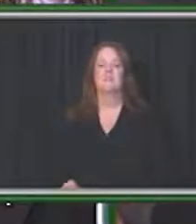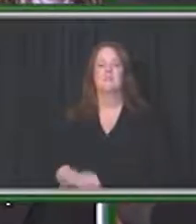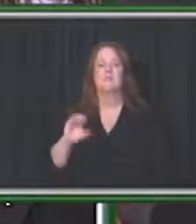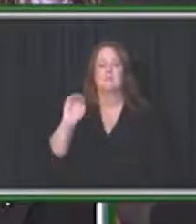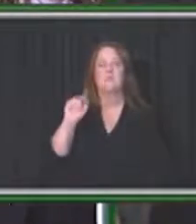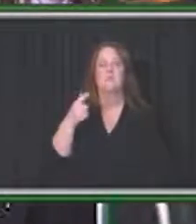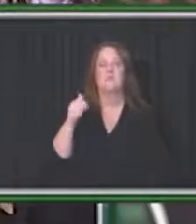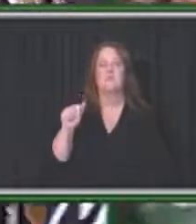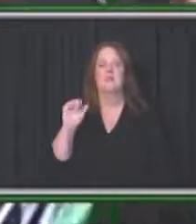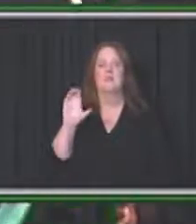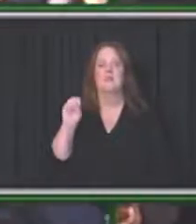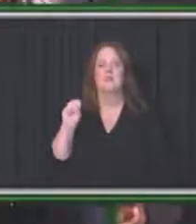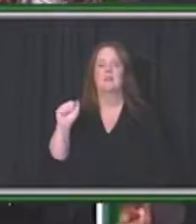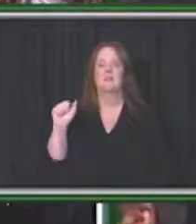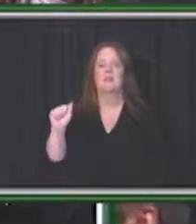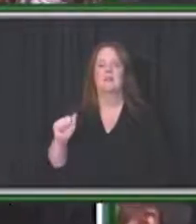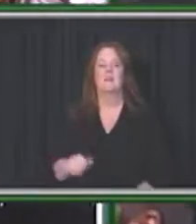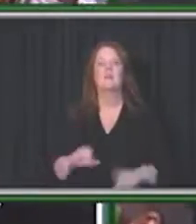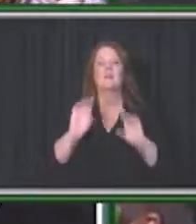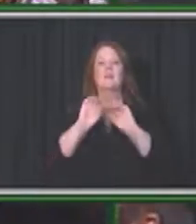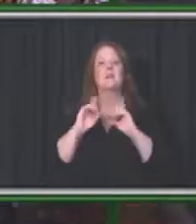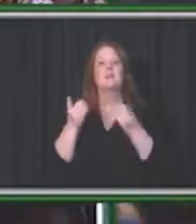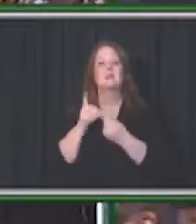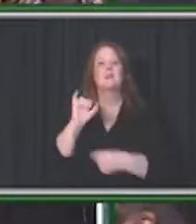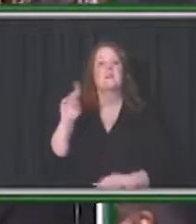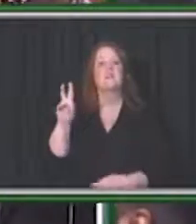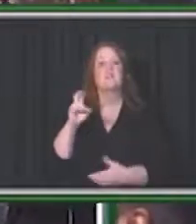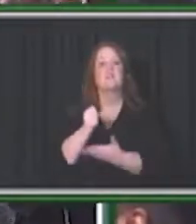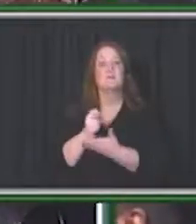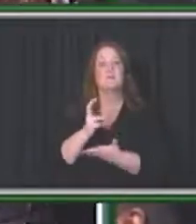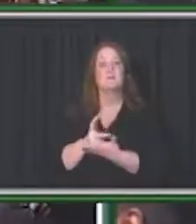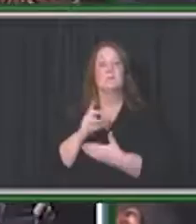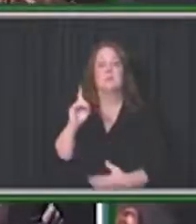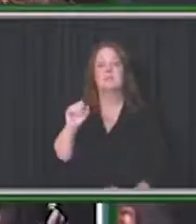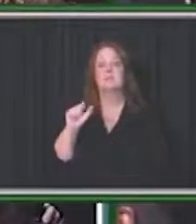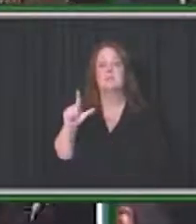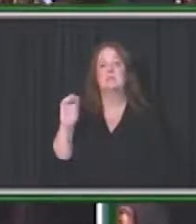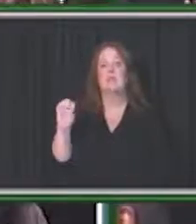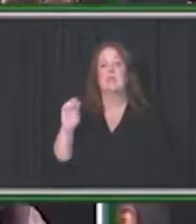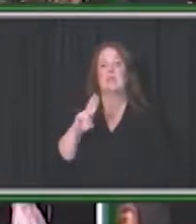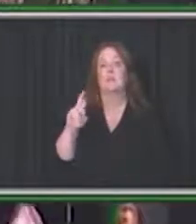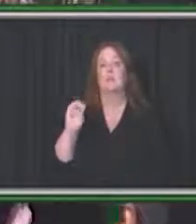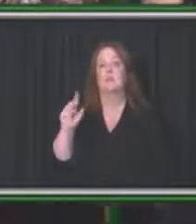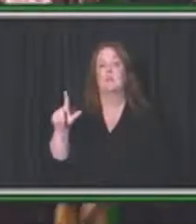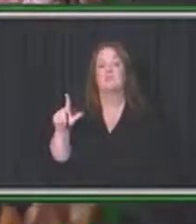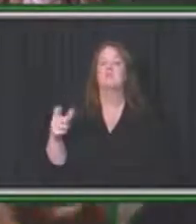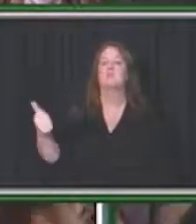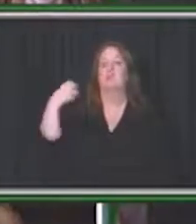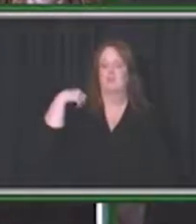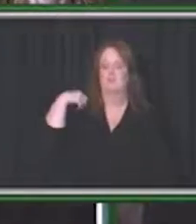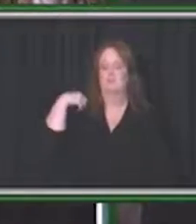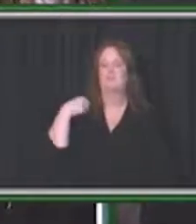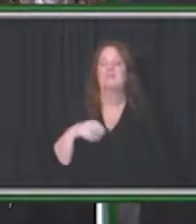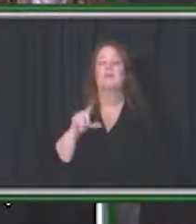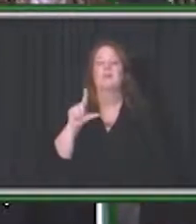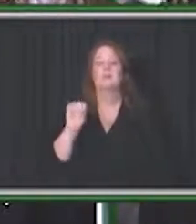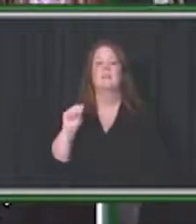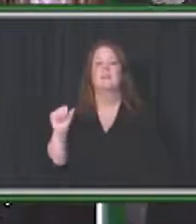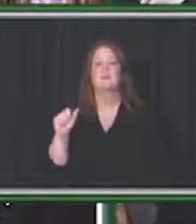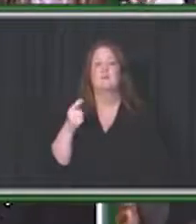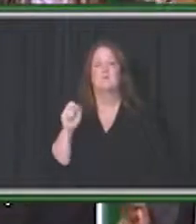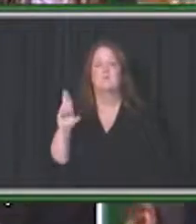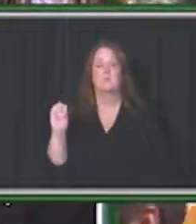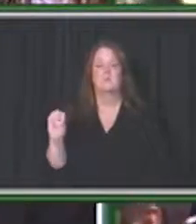Olga Casa. Division of Social Work, Dale Russell, Chair. Lisa Thor.